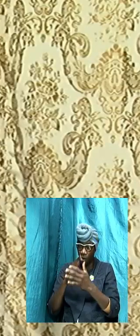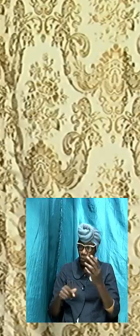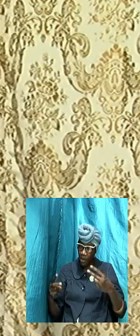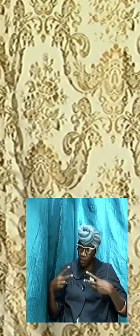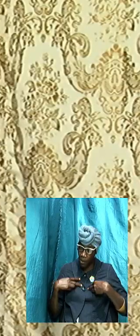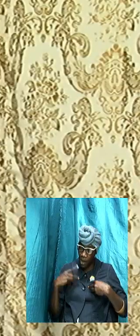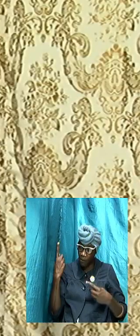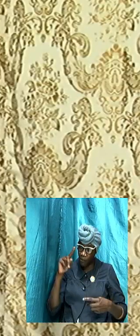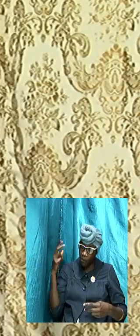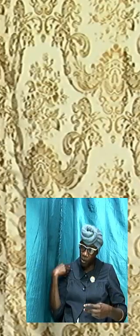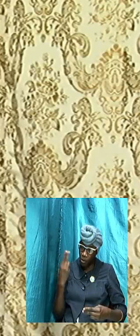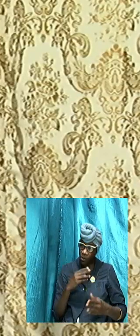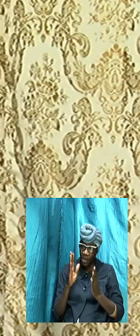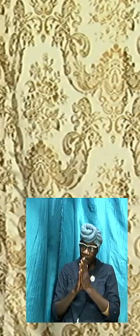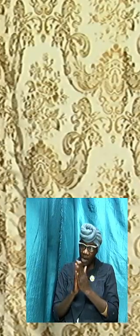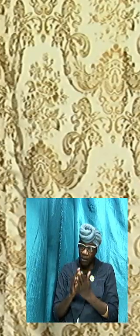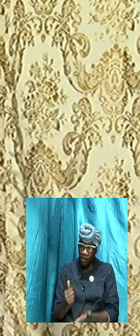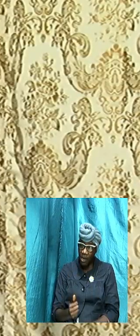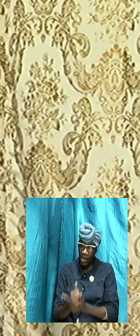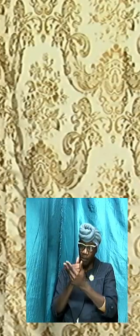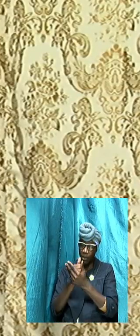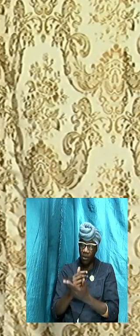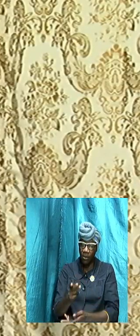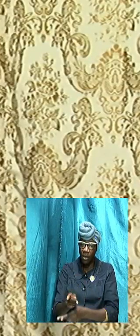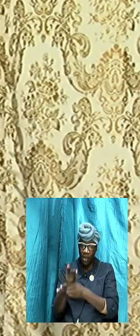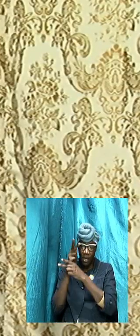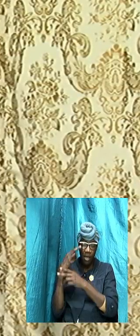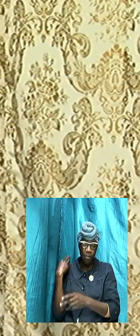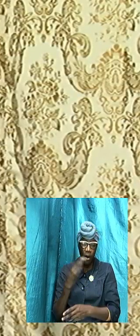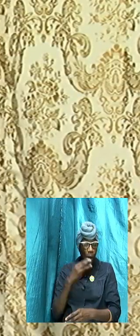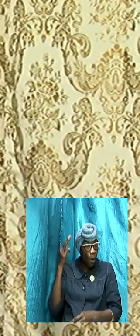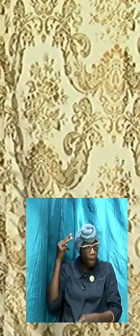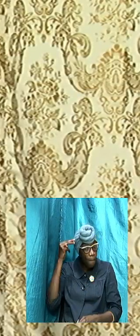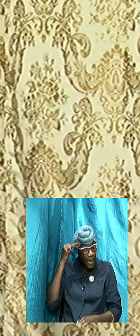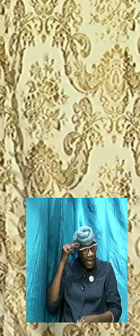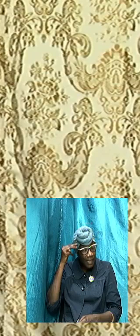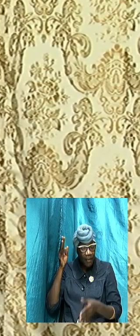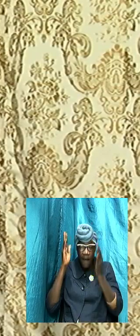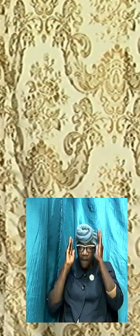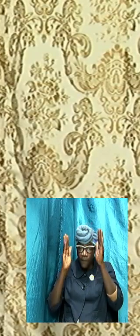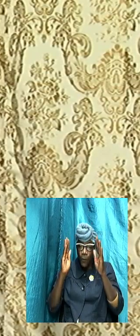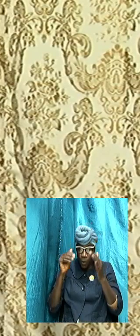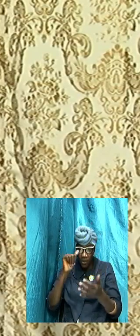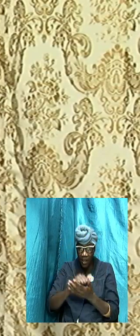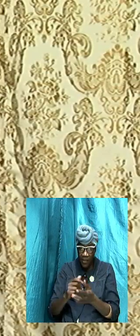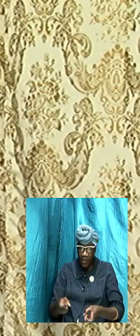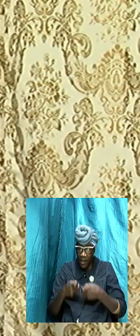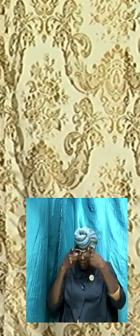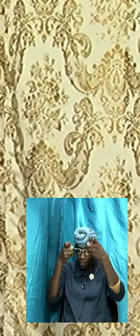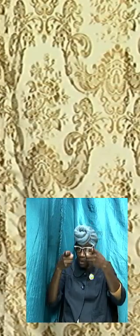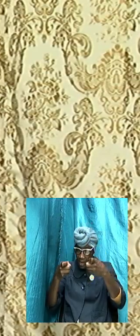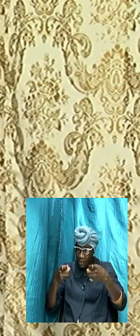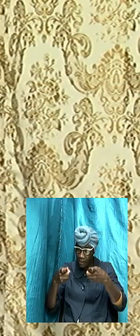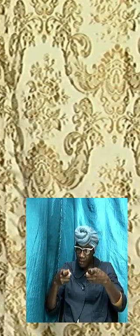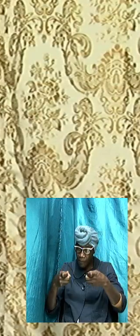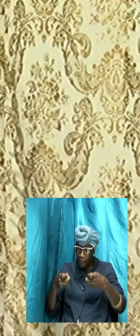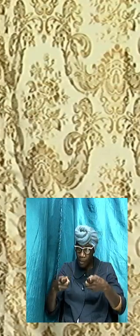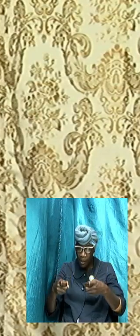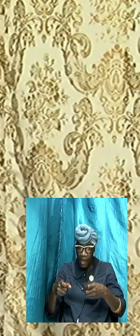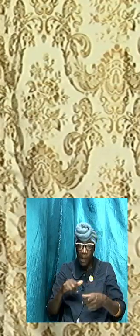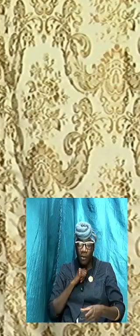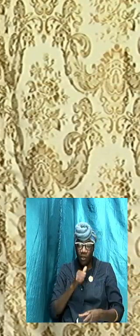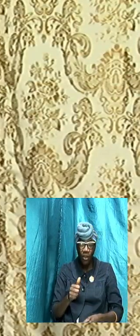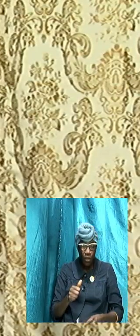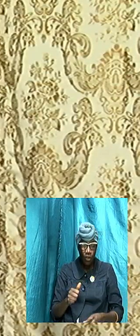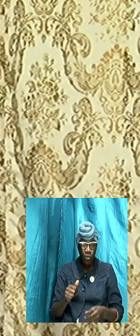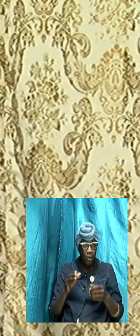We ask you right now just to help us to keep our minds focused on that prize. Help us, Lord, just not be distracted in this time. In